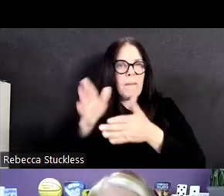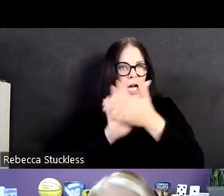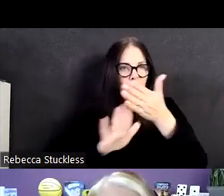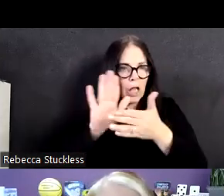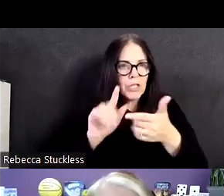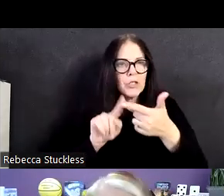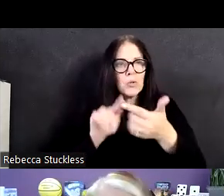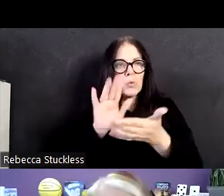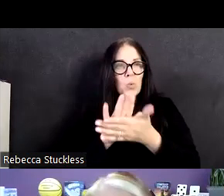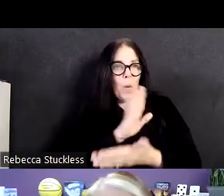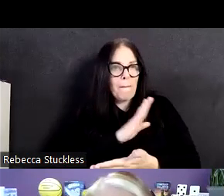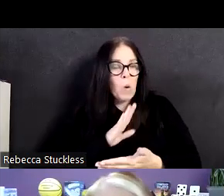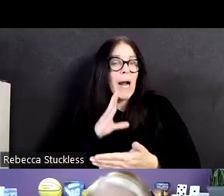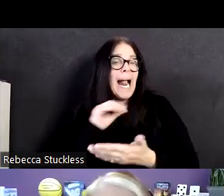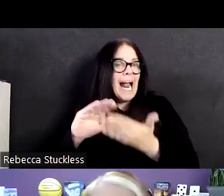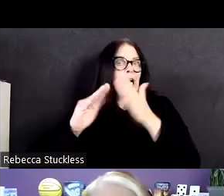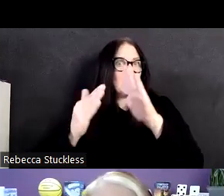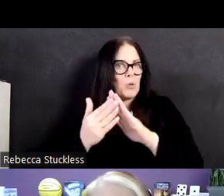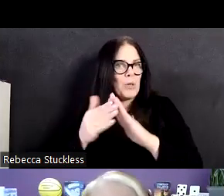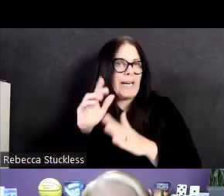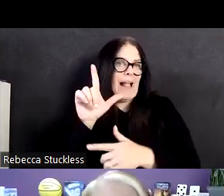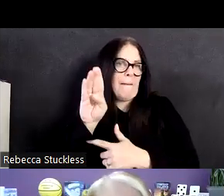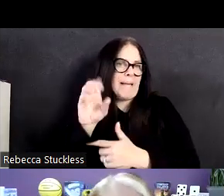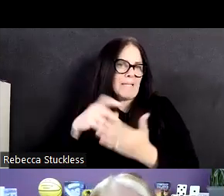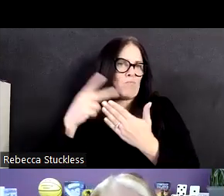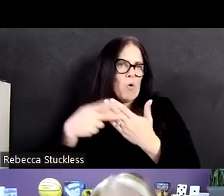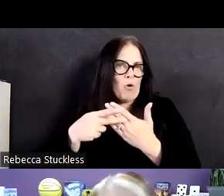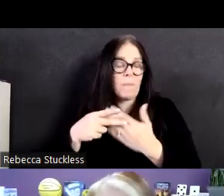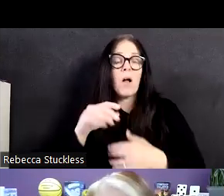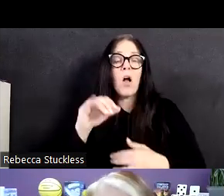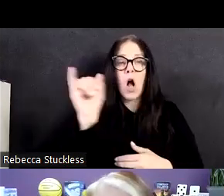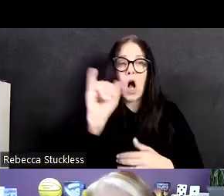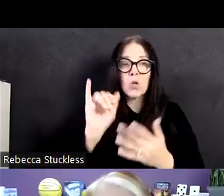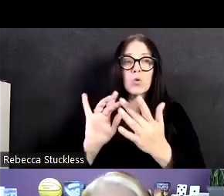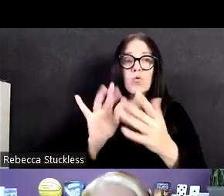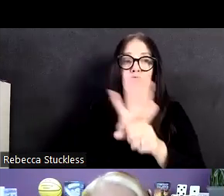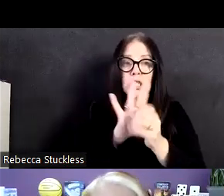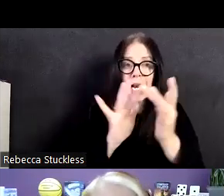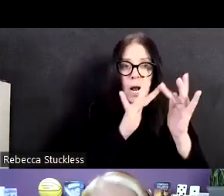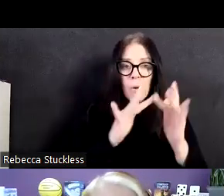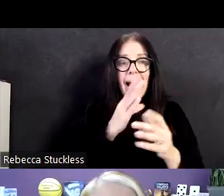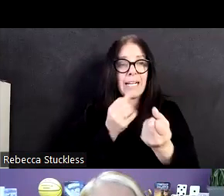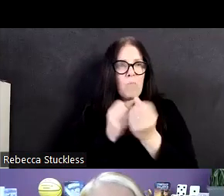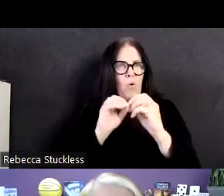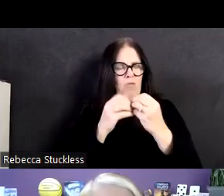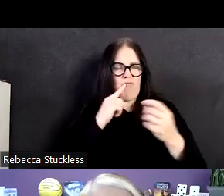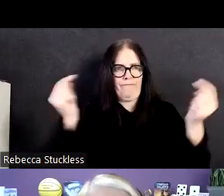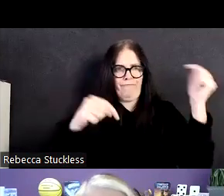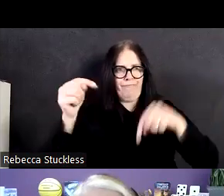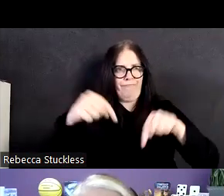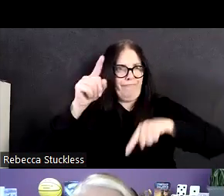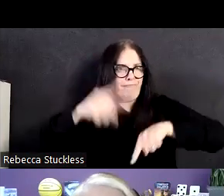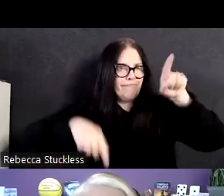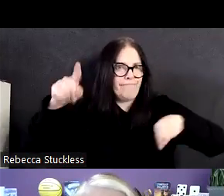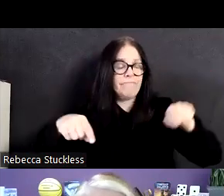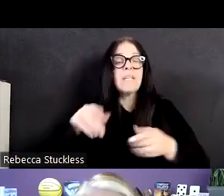board, and community-based LBS programs, as well as regional networks and support organizations. From the college